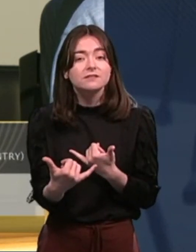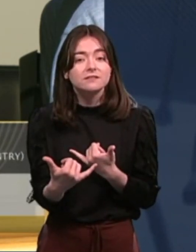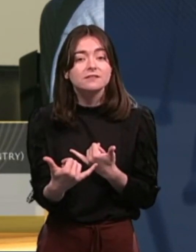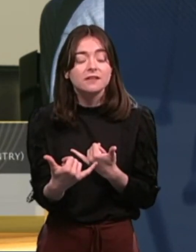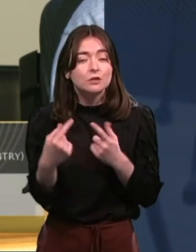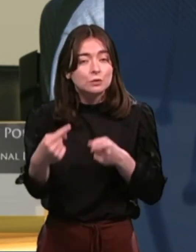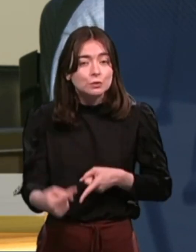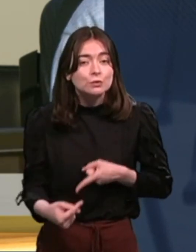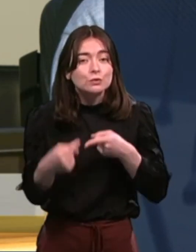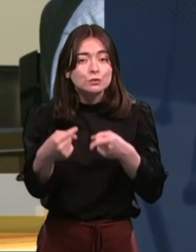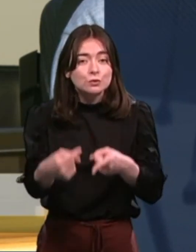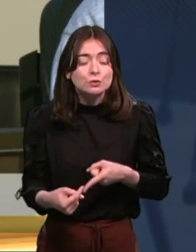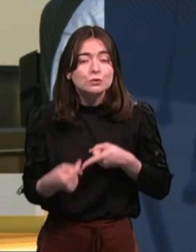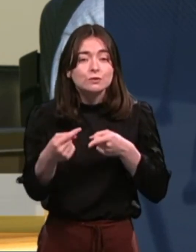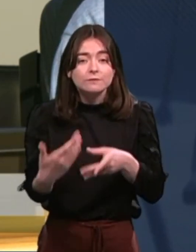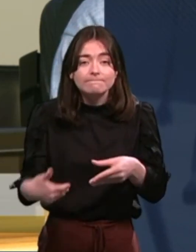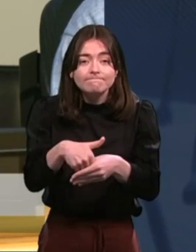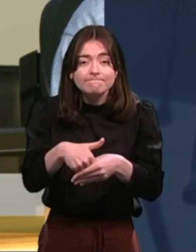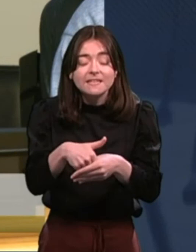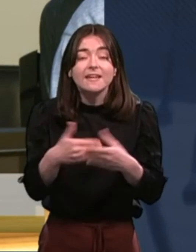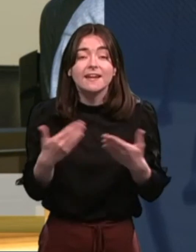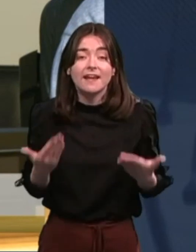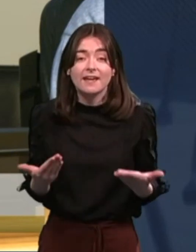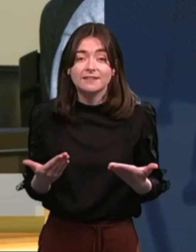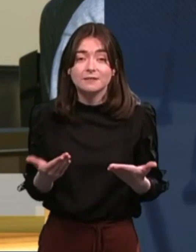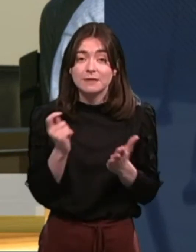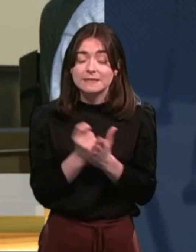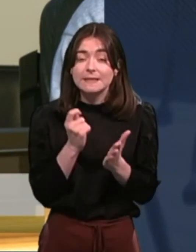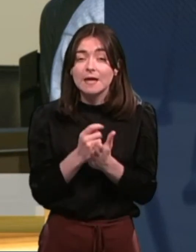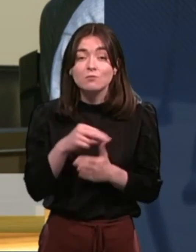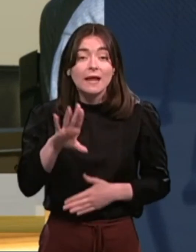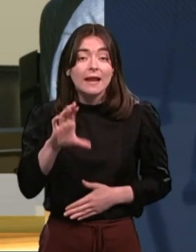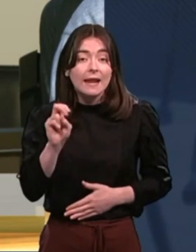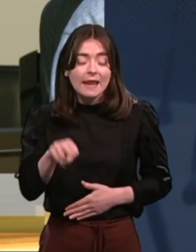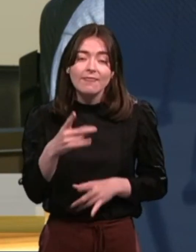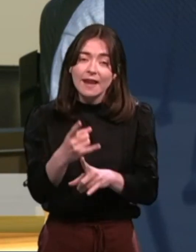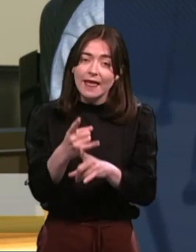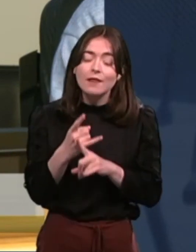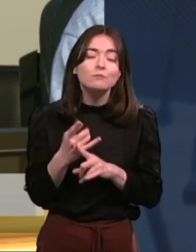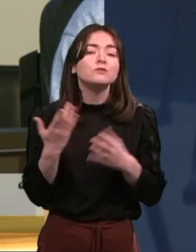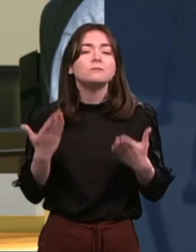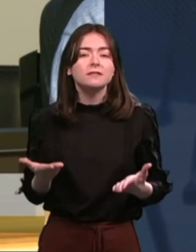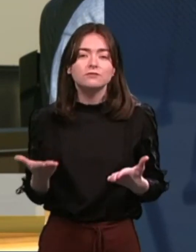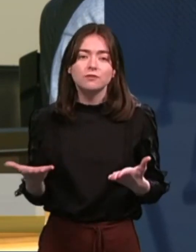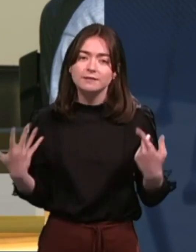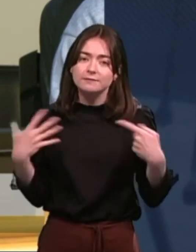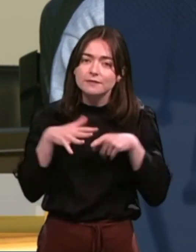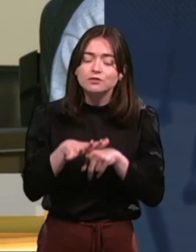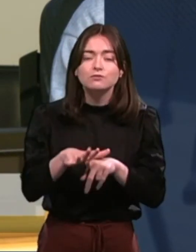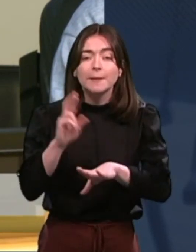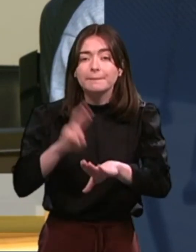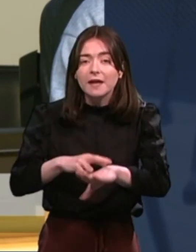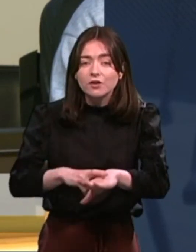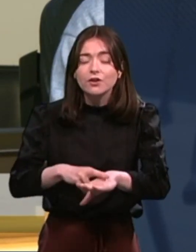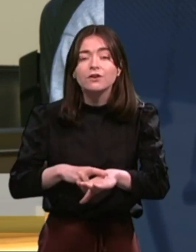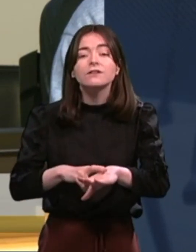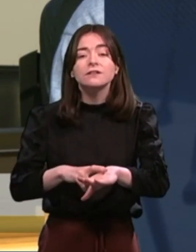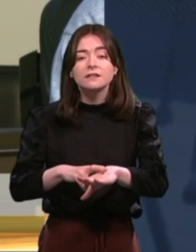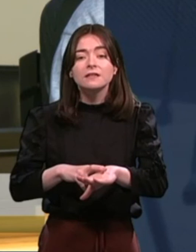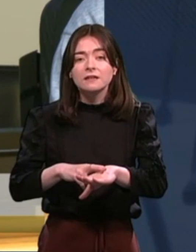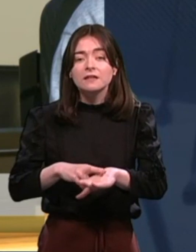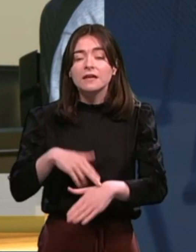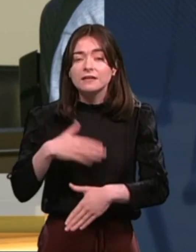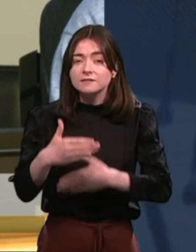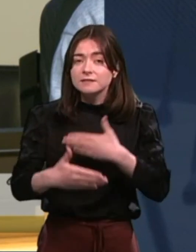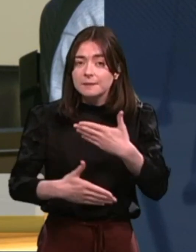I struggled to fit in, and my time with NLN helped me assimilate better and granted